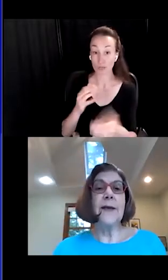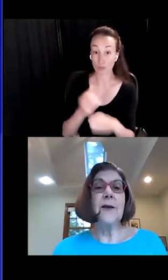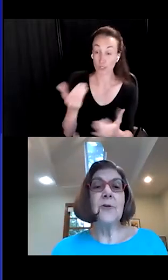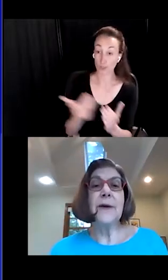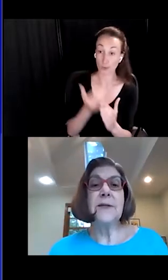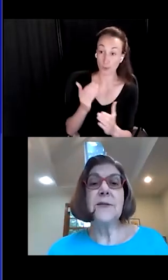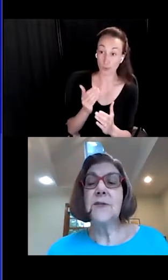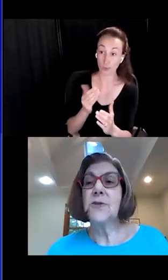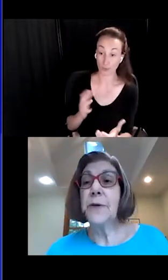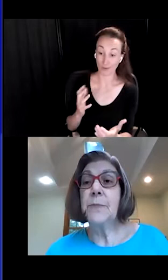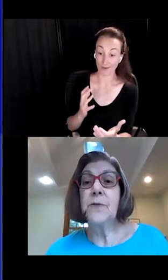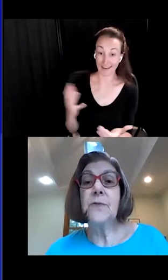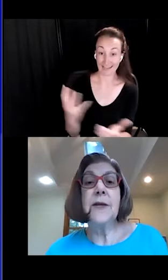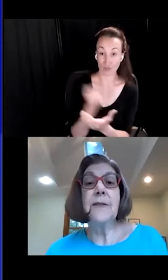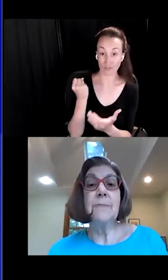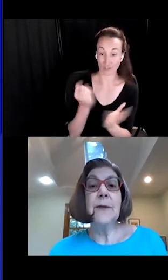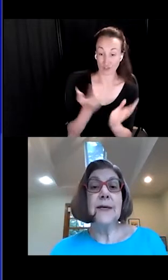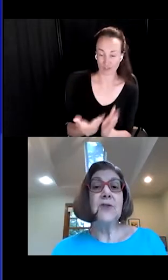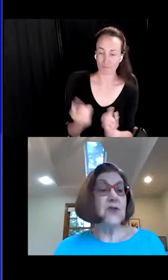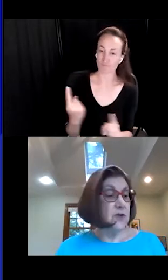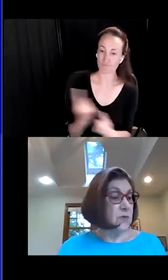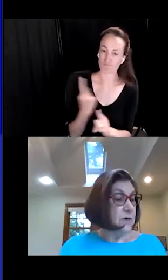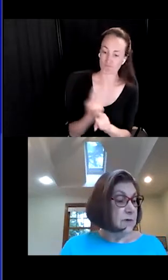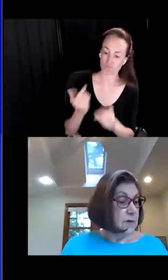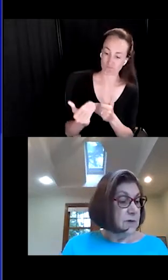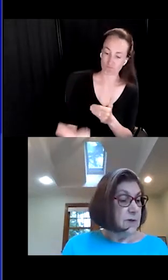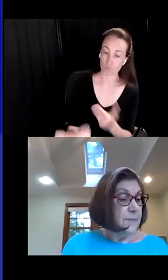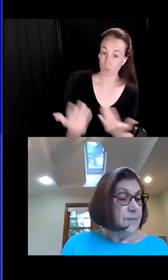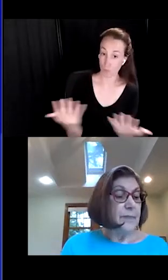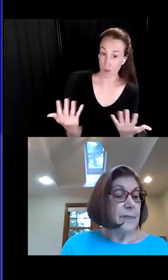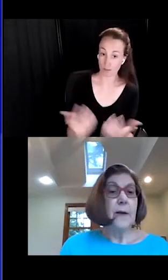on a regular basis to people who need them is to